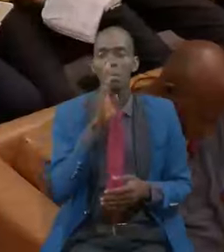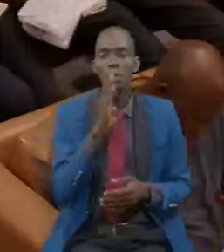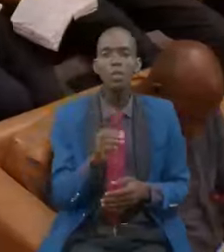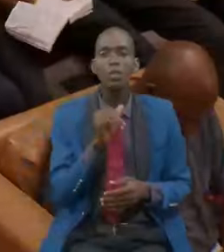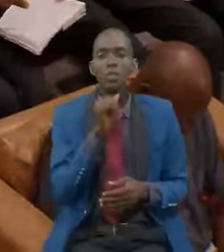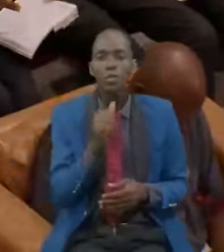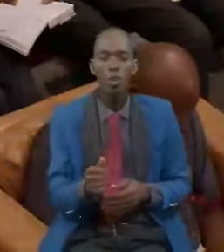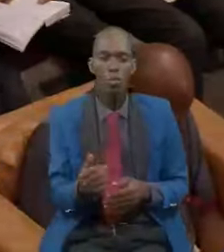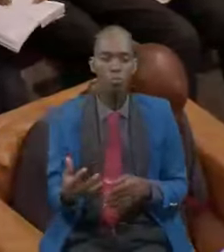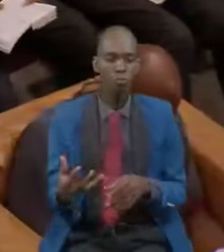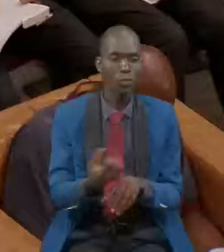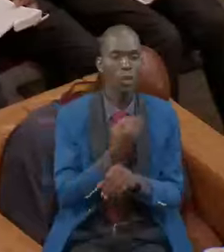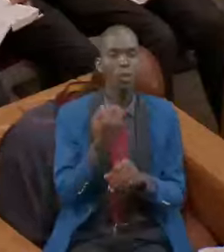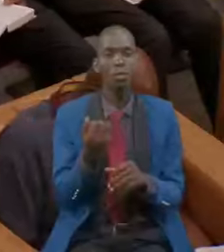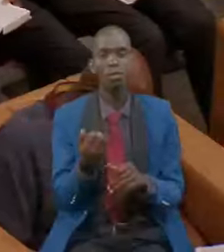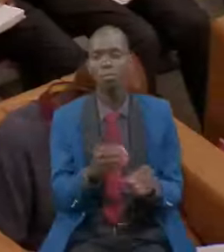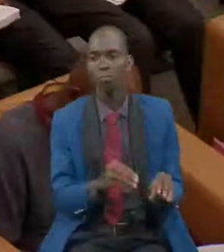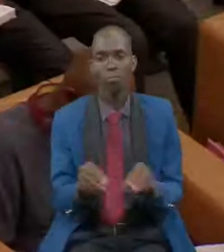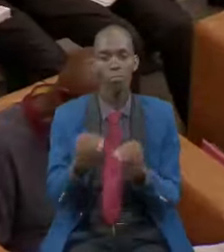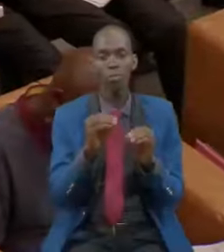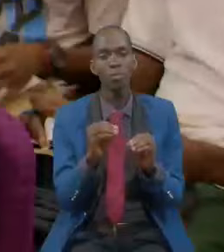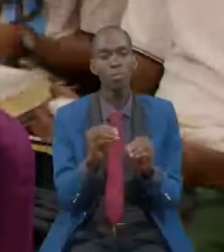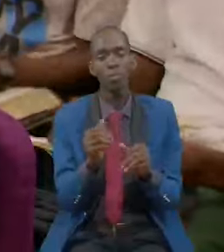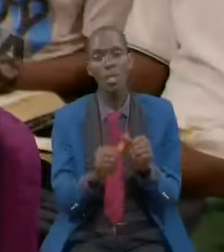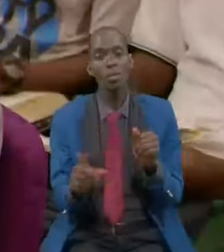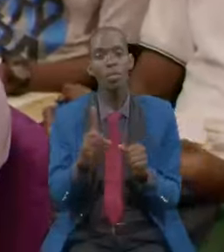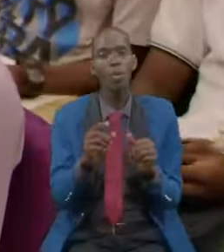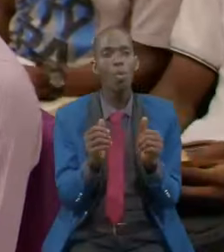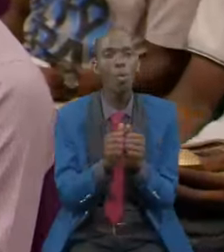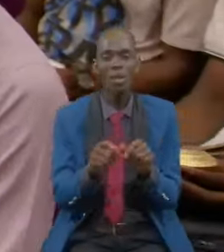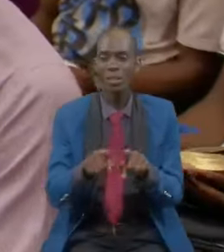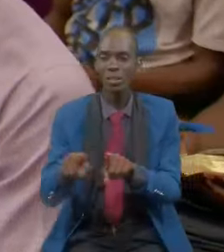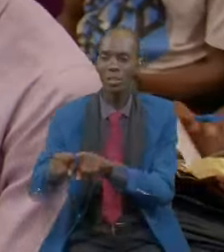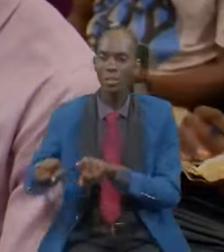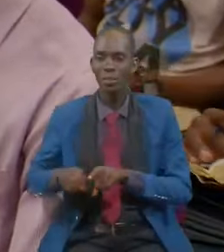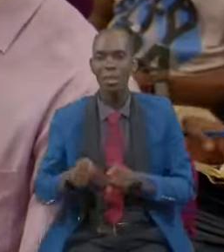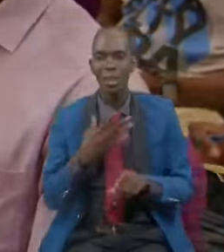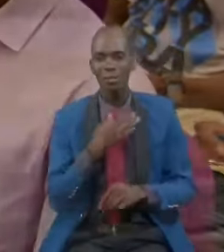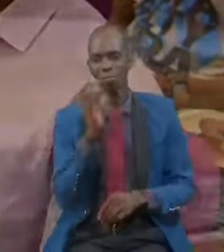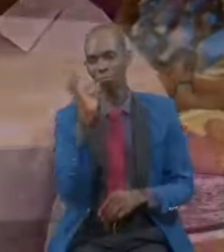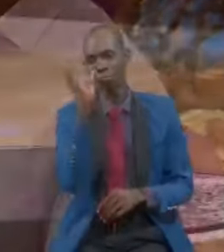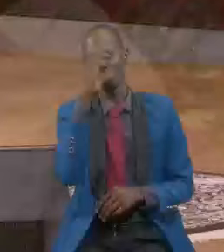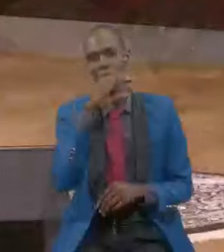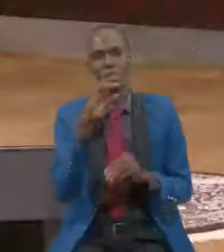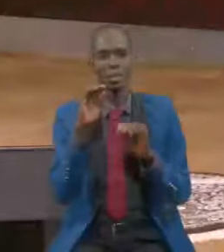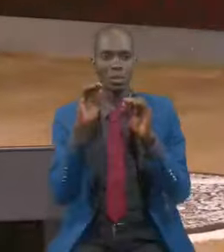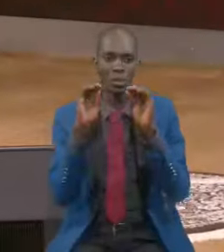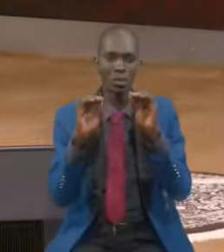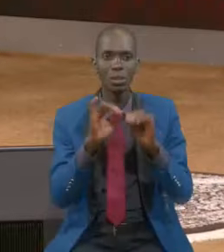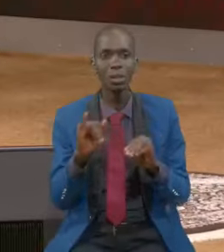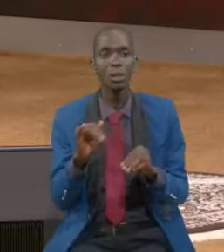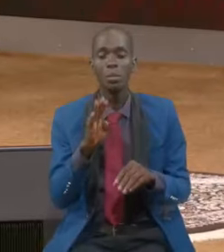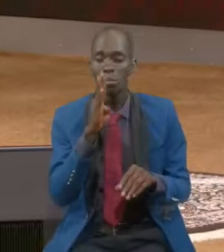carried about with diverse and strange doctrines. Be as stable